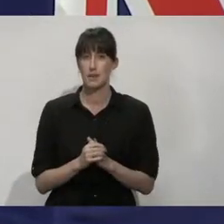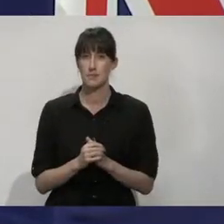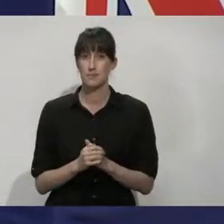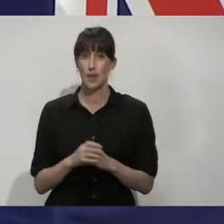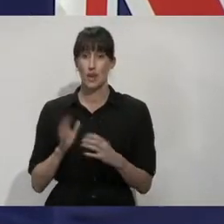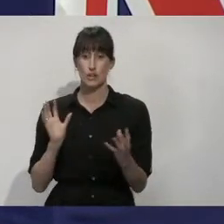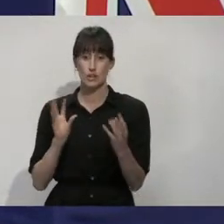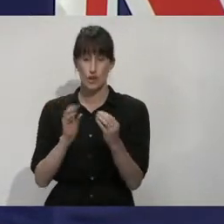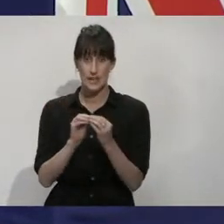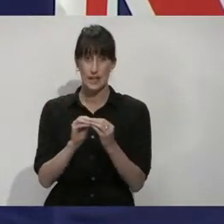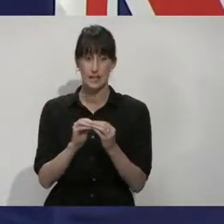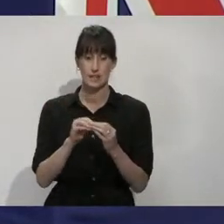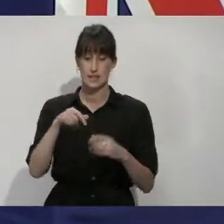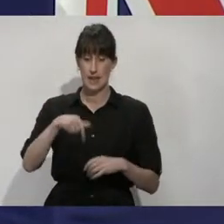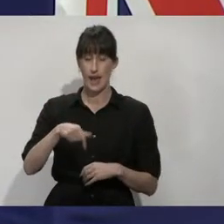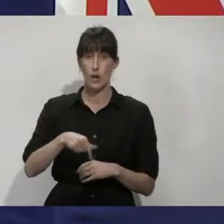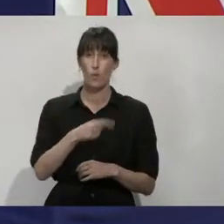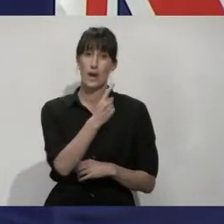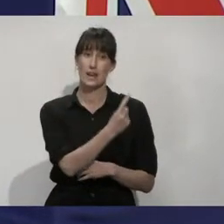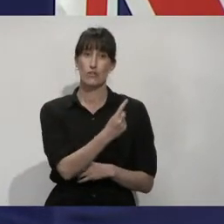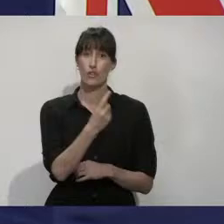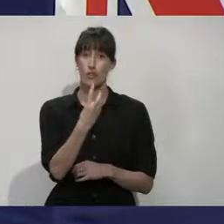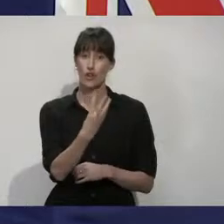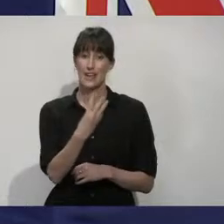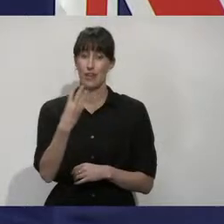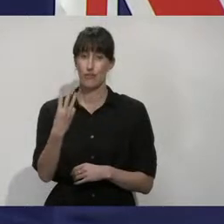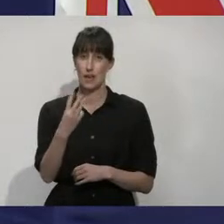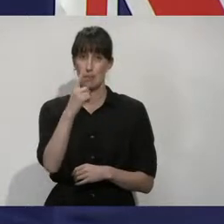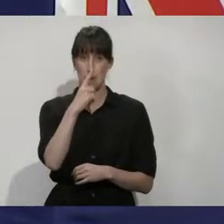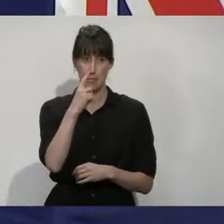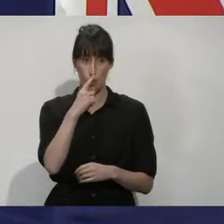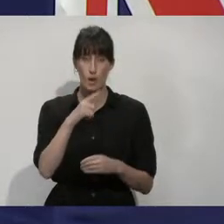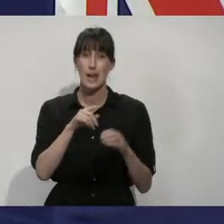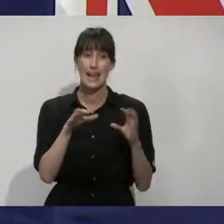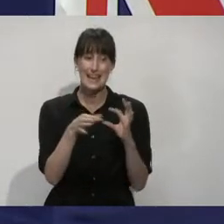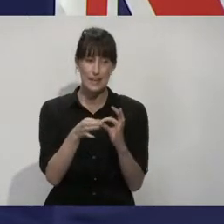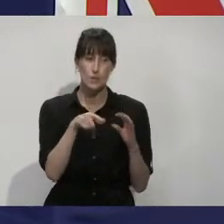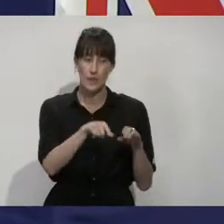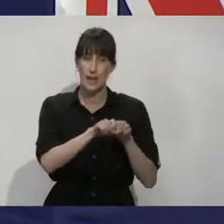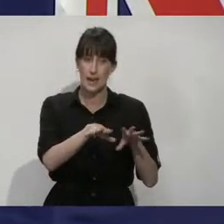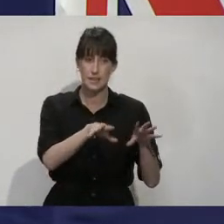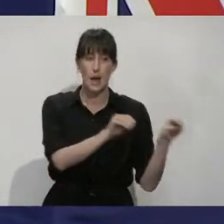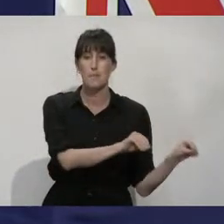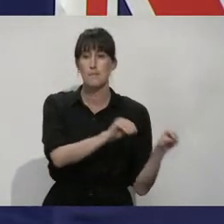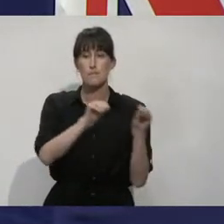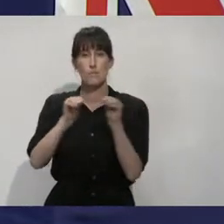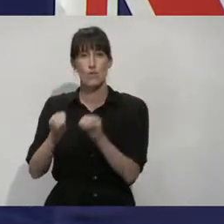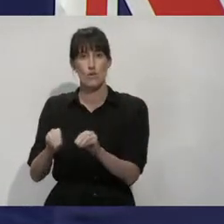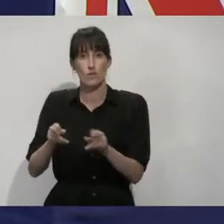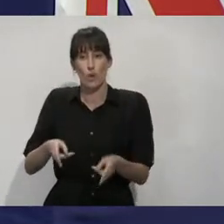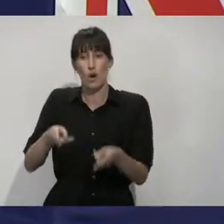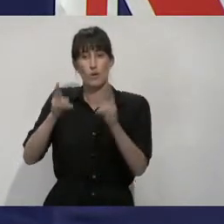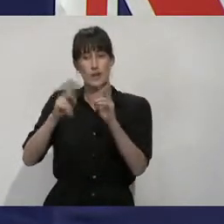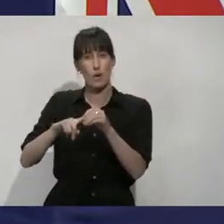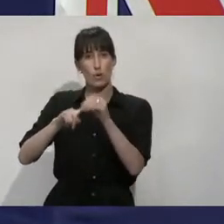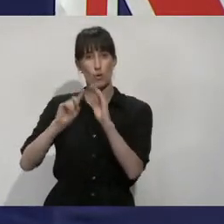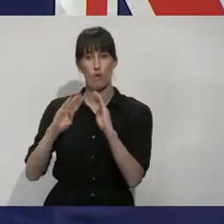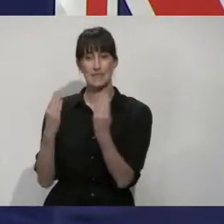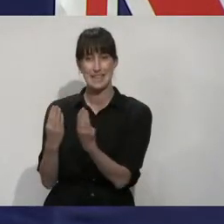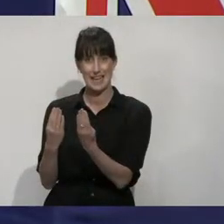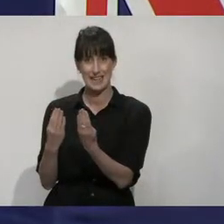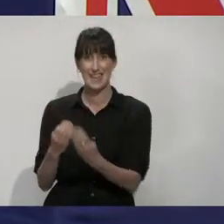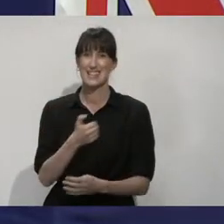people linked to the cluster have now been moved to the Auckland quarantine facility, and that includes 65 people who have tested